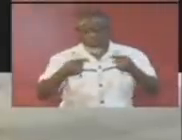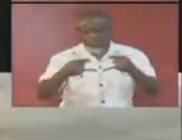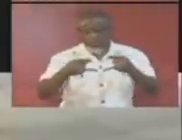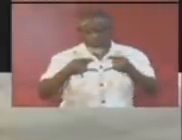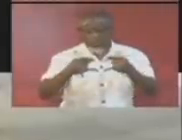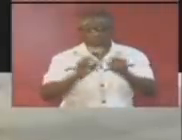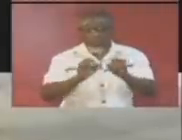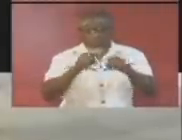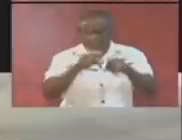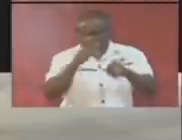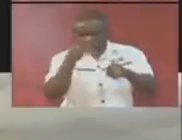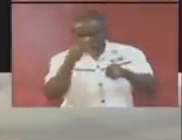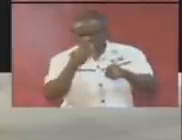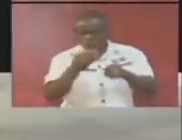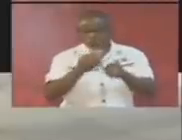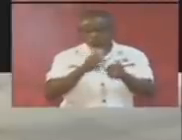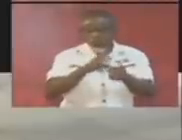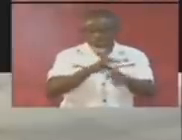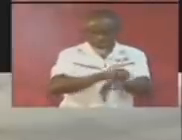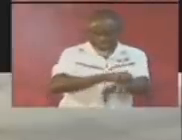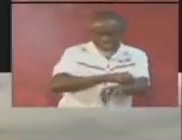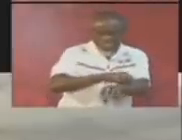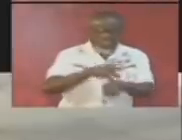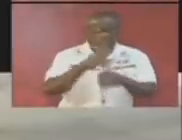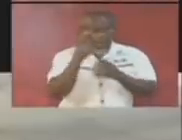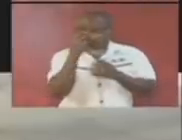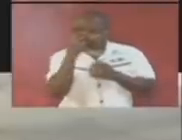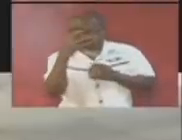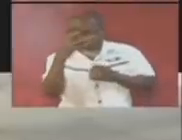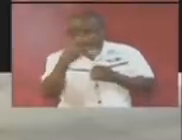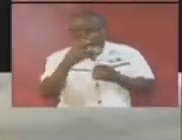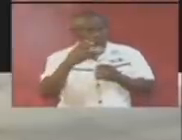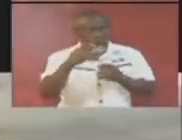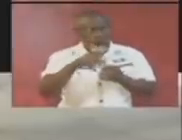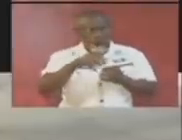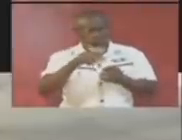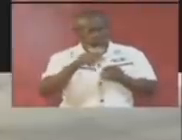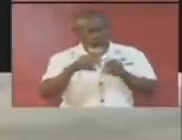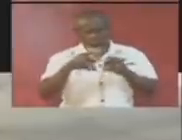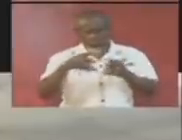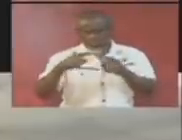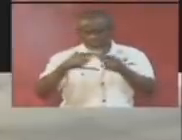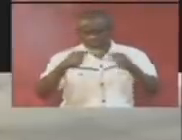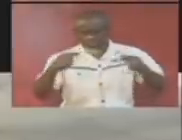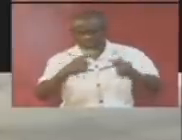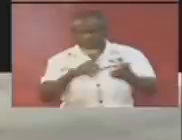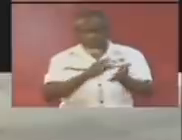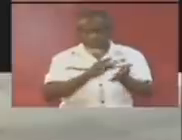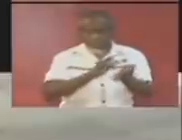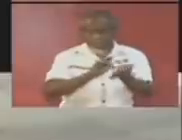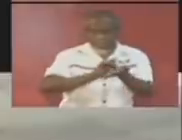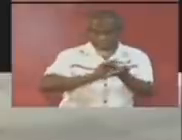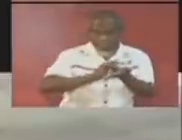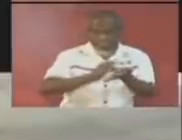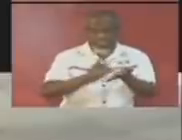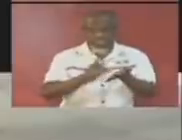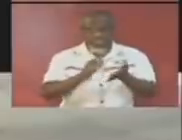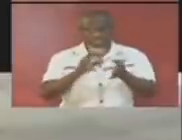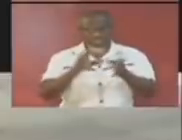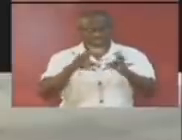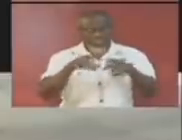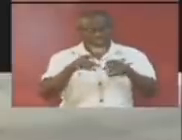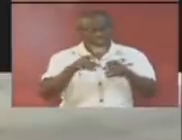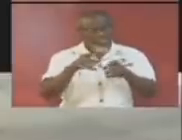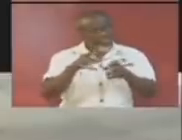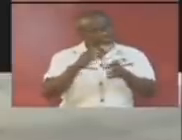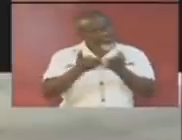reactions, allergic reactions to medication, that they can take from the set that we are considering the other